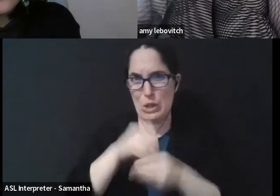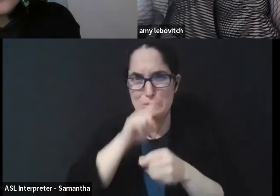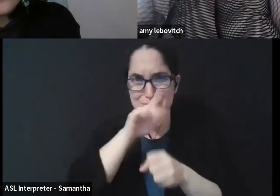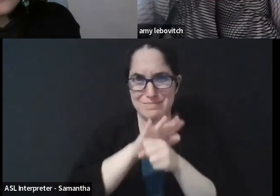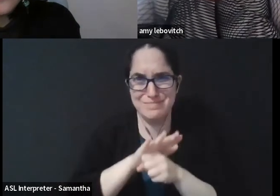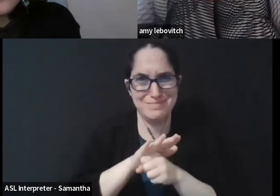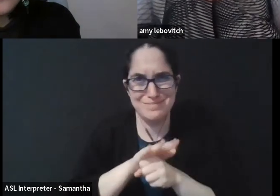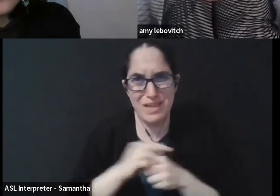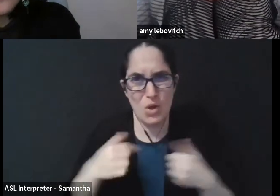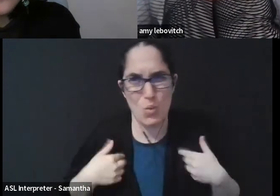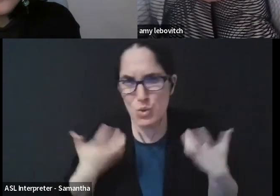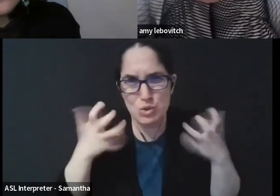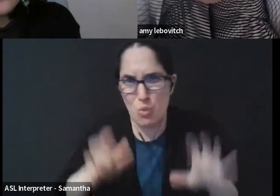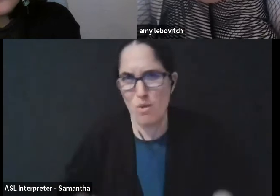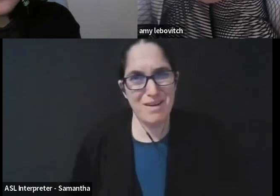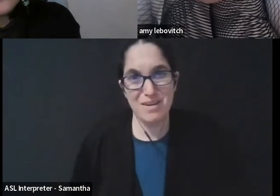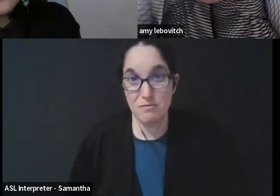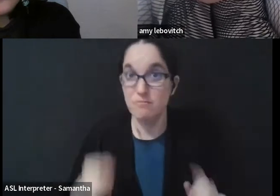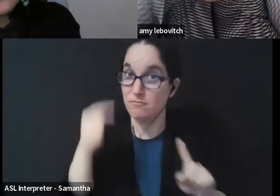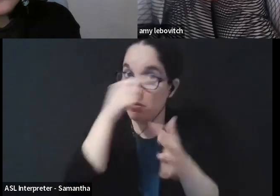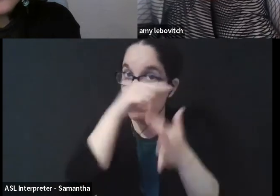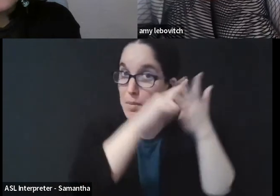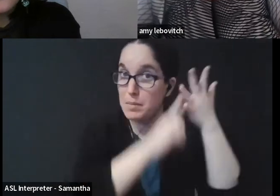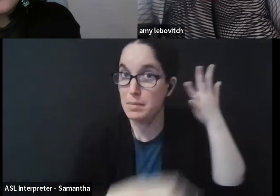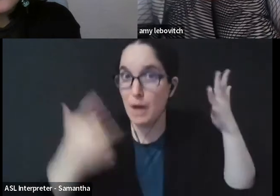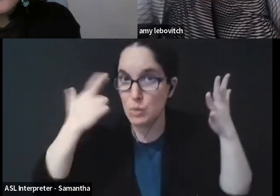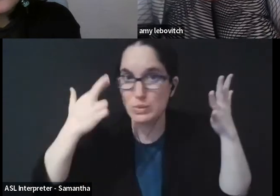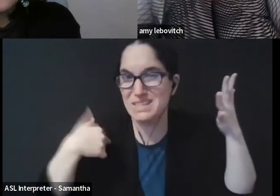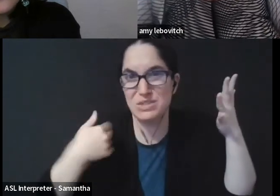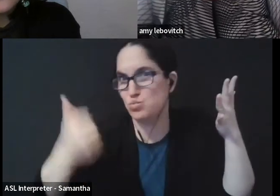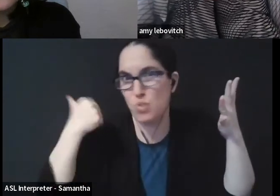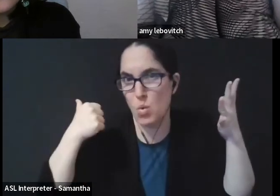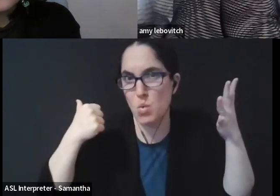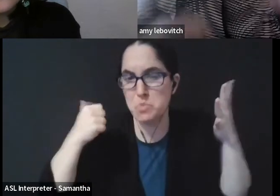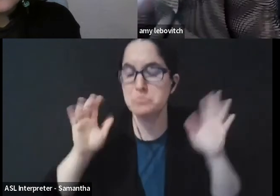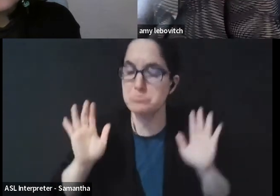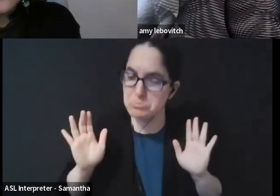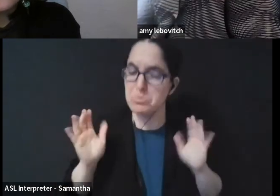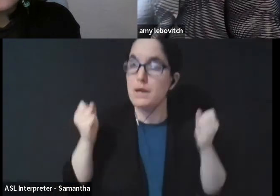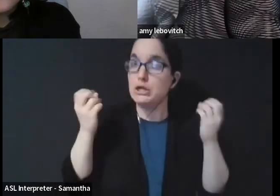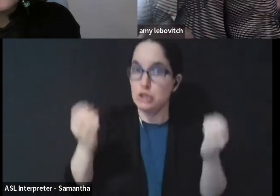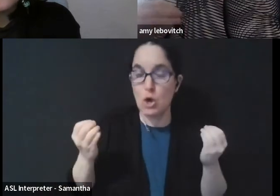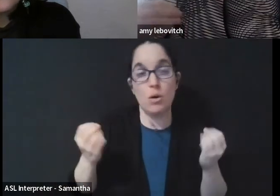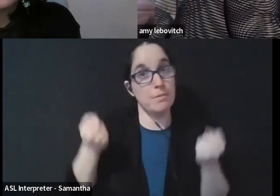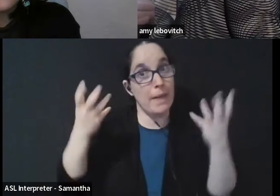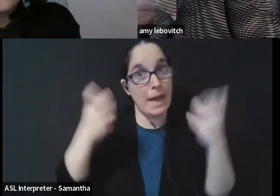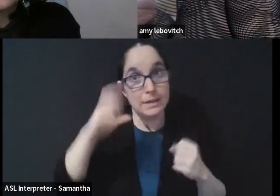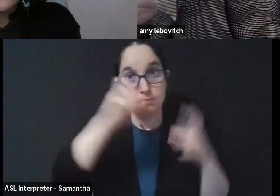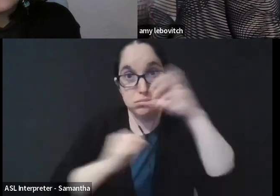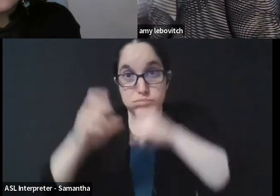in our sheet for our consent form. So anyway, lots of